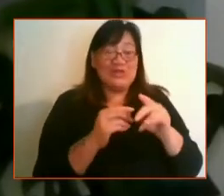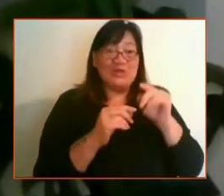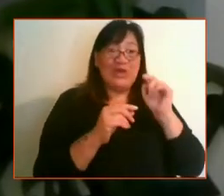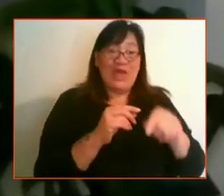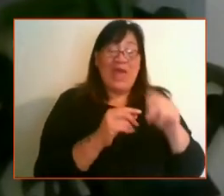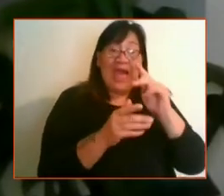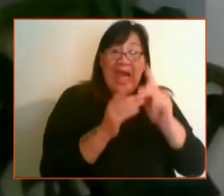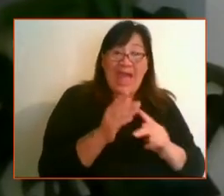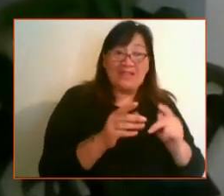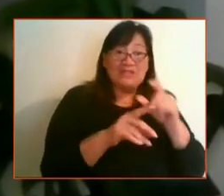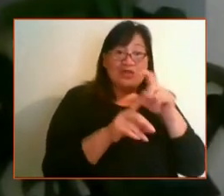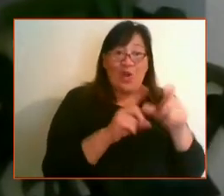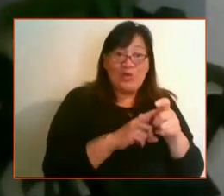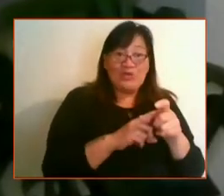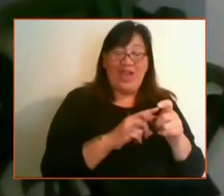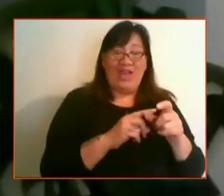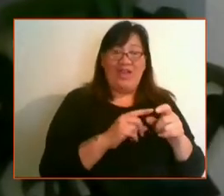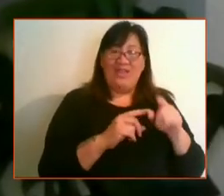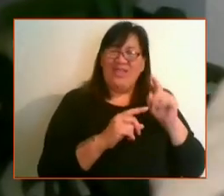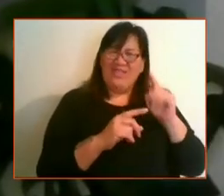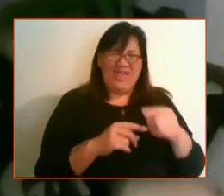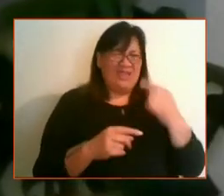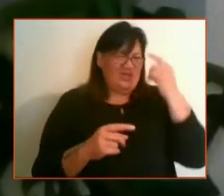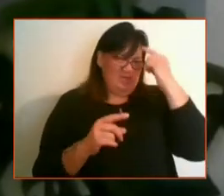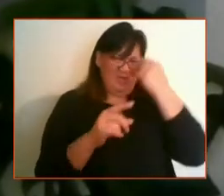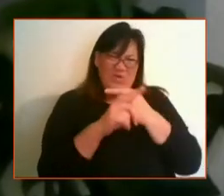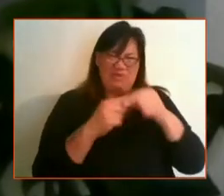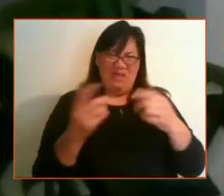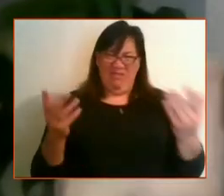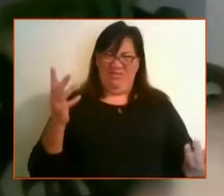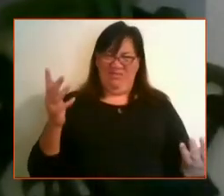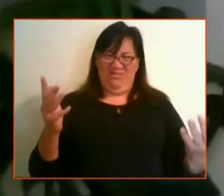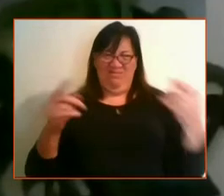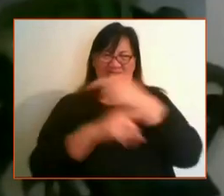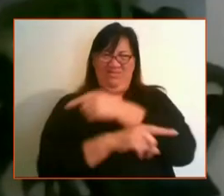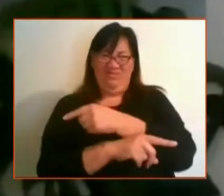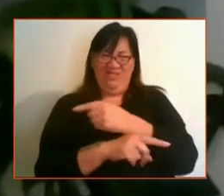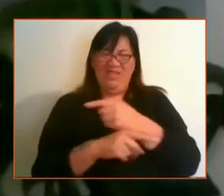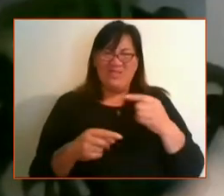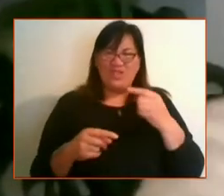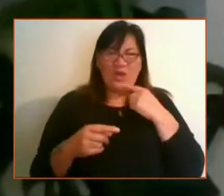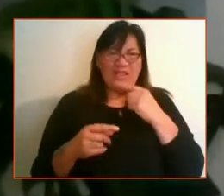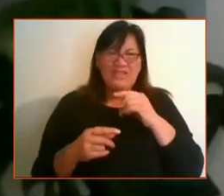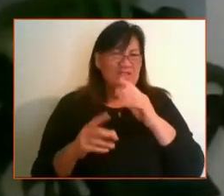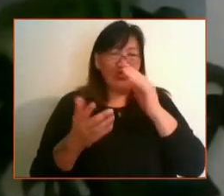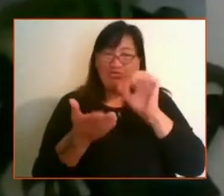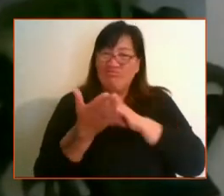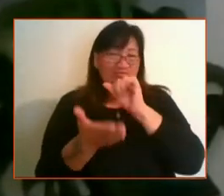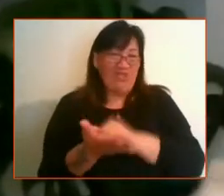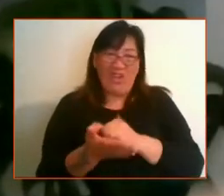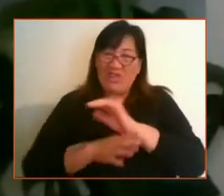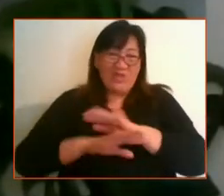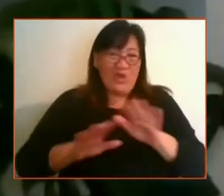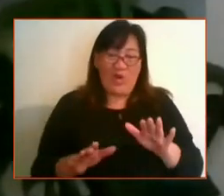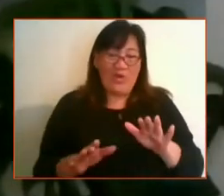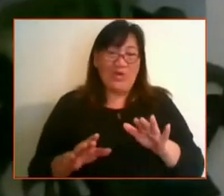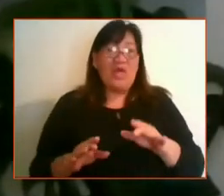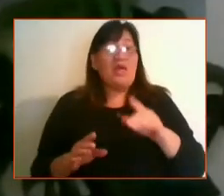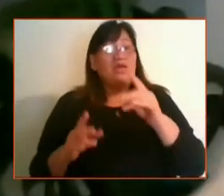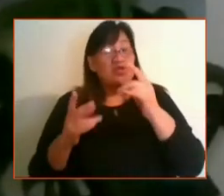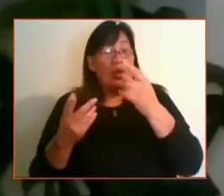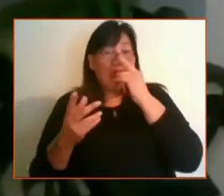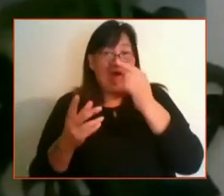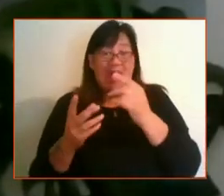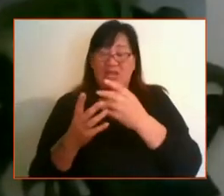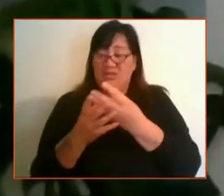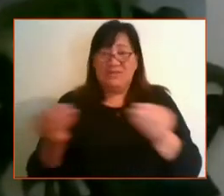anomaly inside of our funding system at present. So the fact that we are upholding it is a perversity, and it actually could disappear relatively